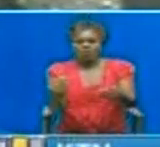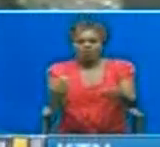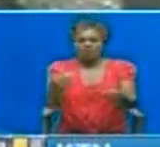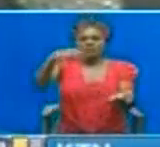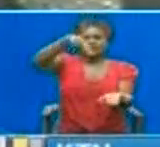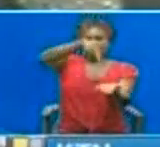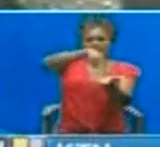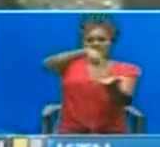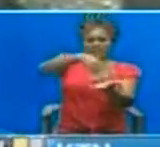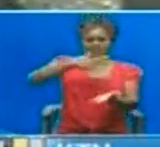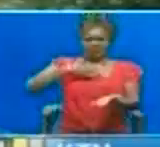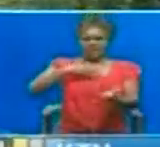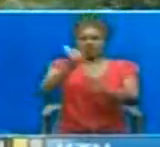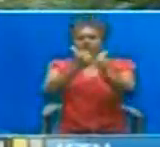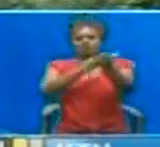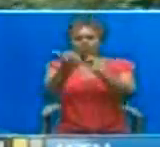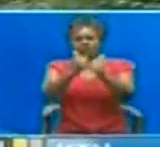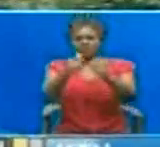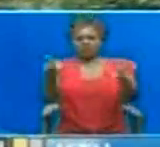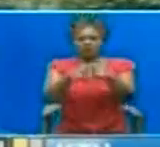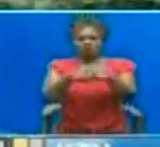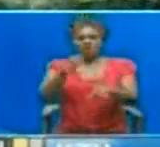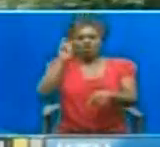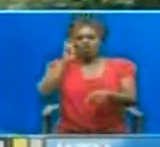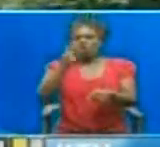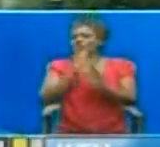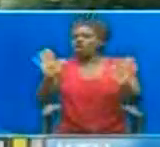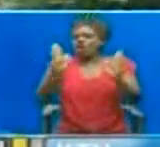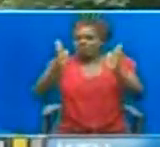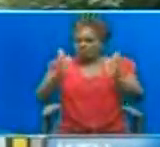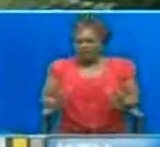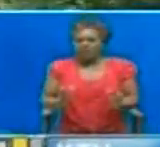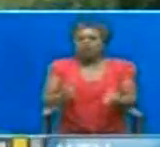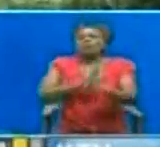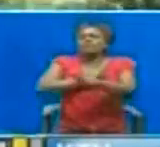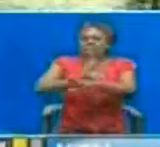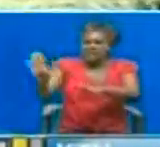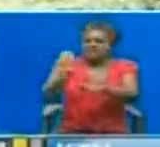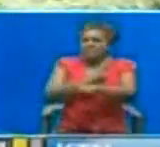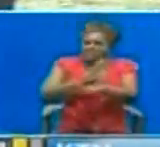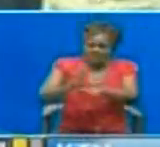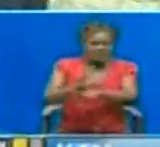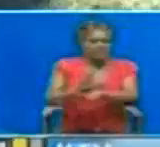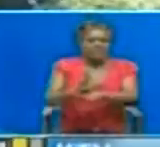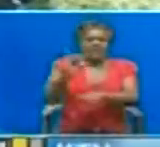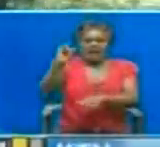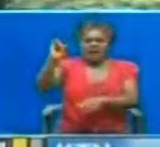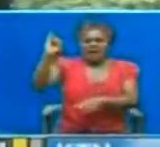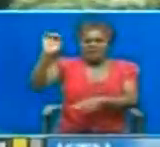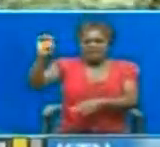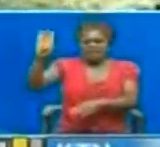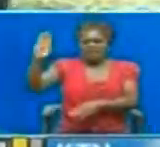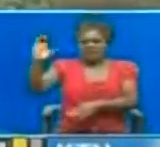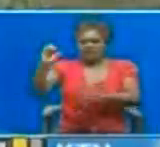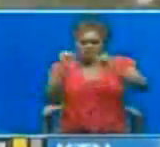my candidature from the current contest. At a glance, no one could have imagined just how busy it was going to be at the IBC offices in